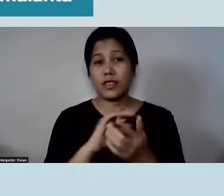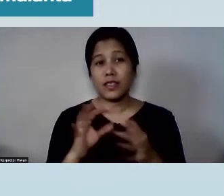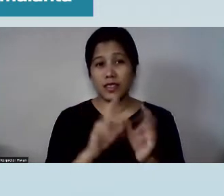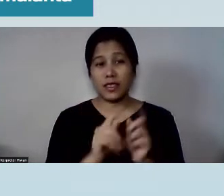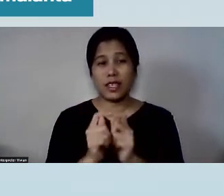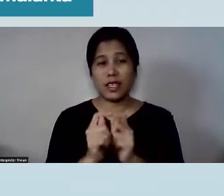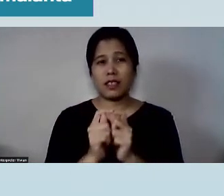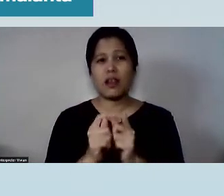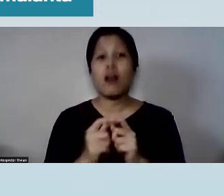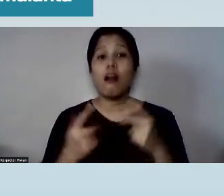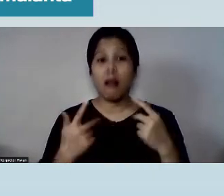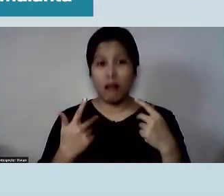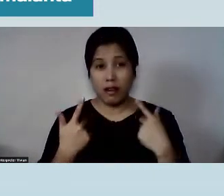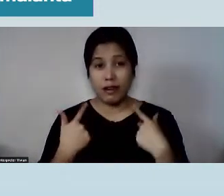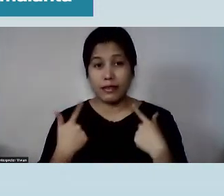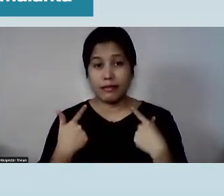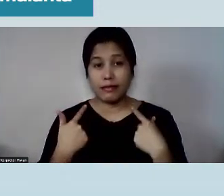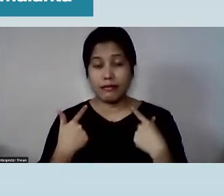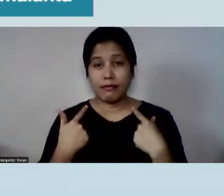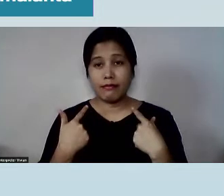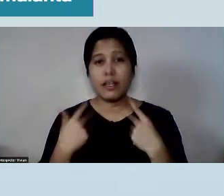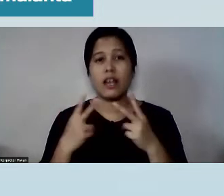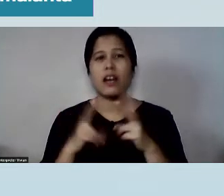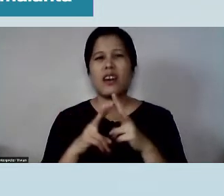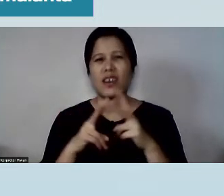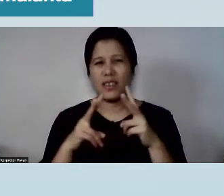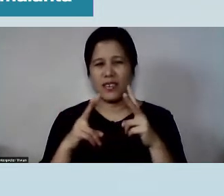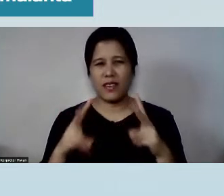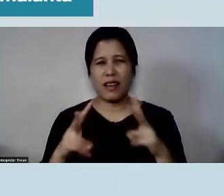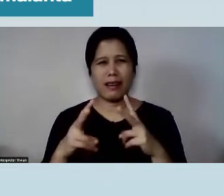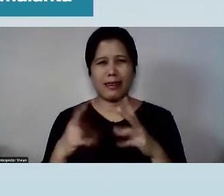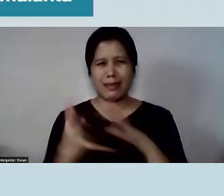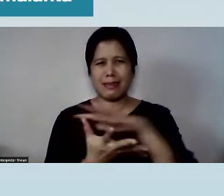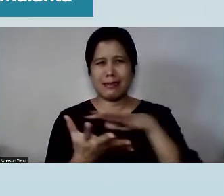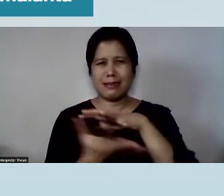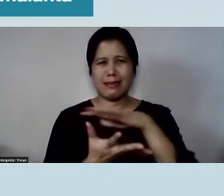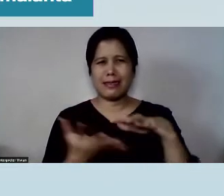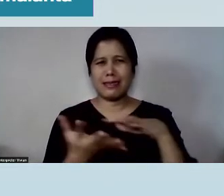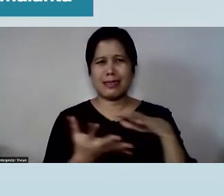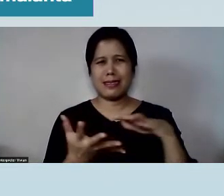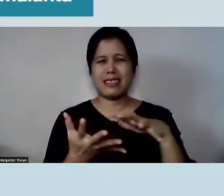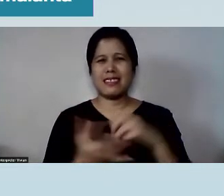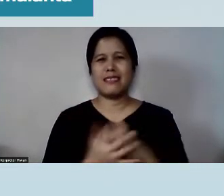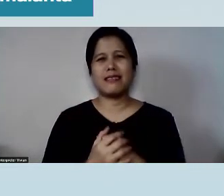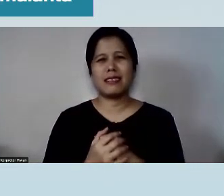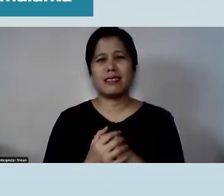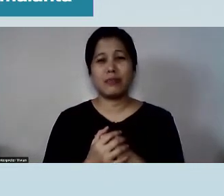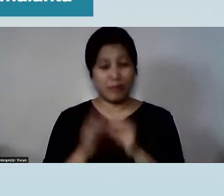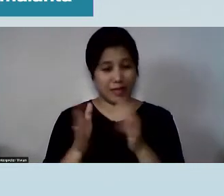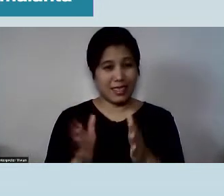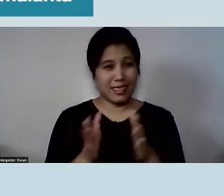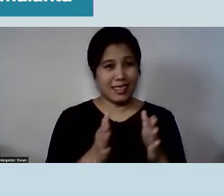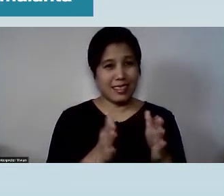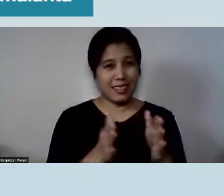ba? I have a very messy table, but I call it organized mess. Pag niligpit to, hindi